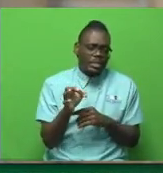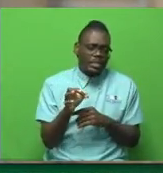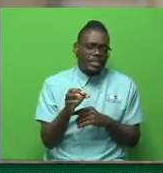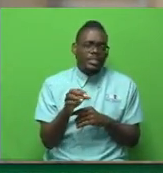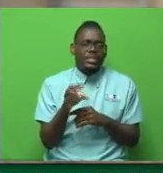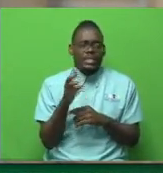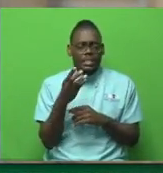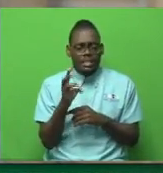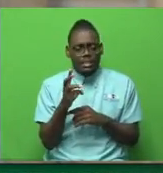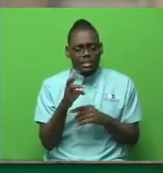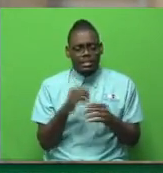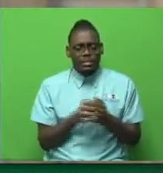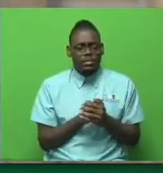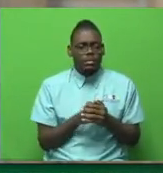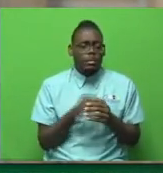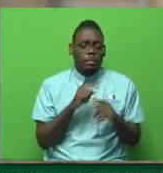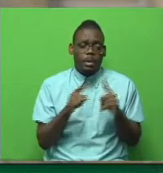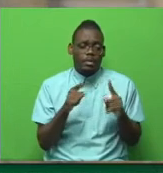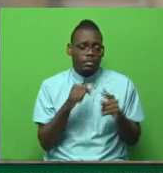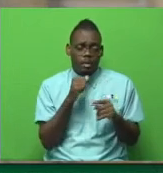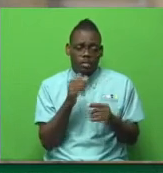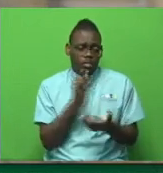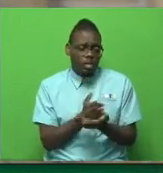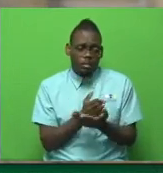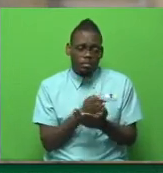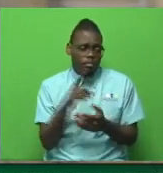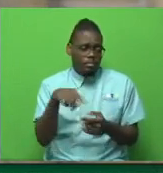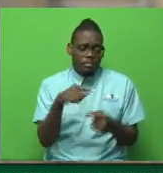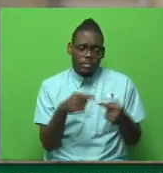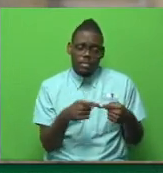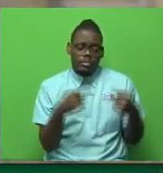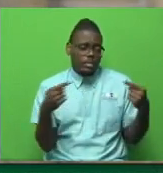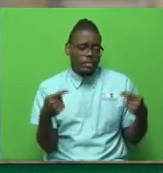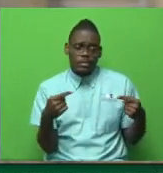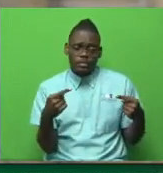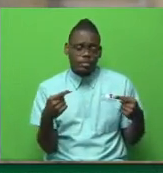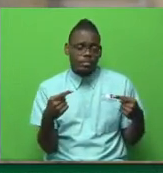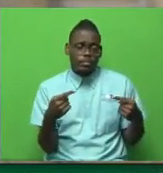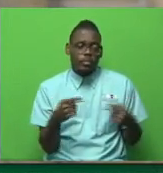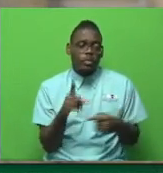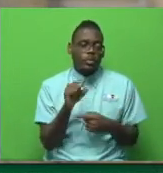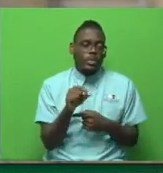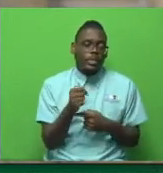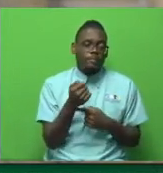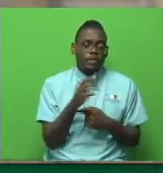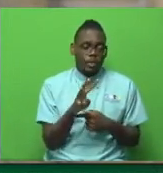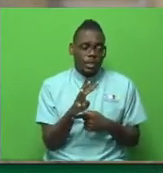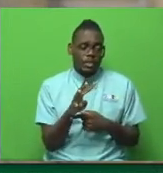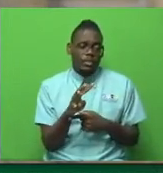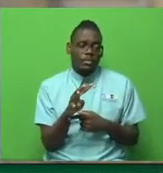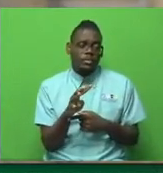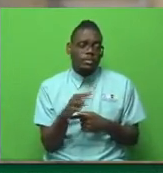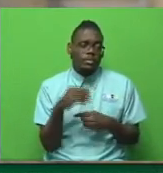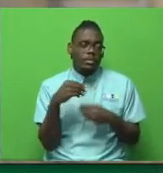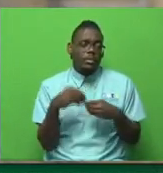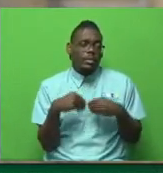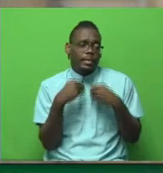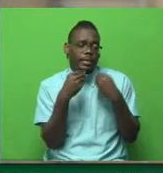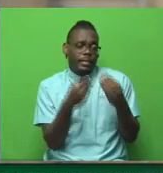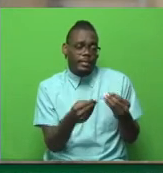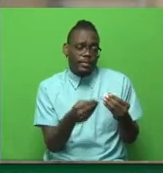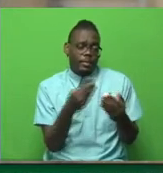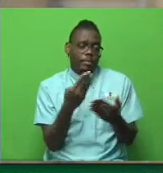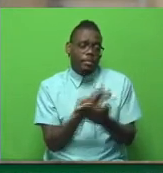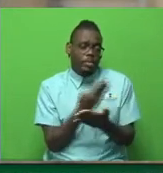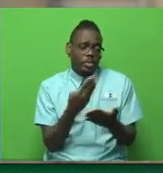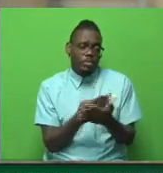did prevent those on the other side in 2014 from presenting the single largest budget in the history